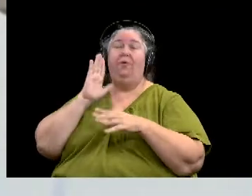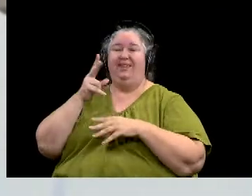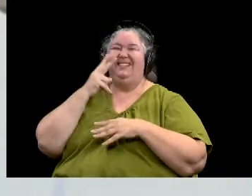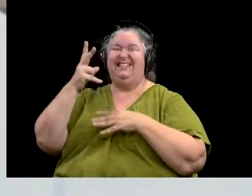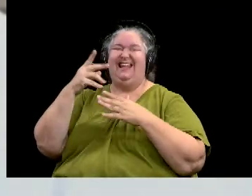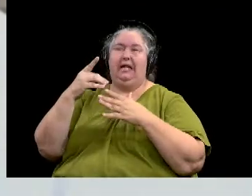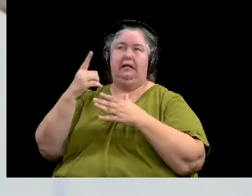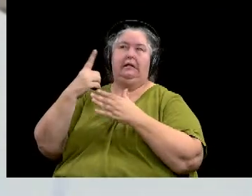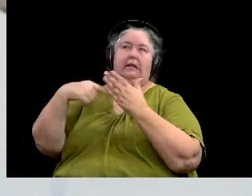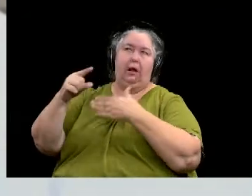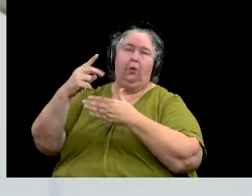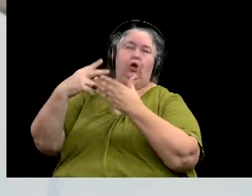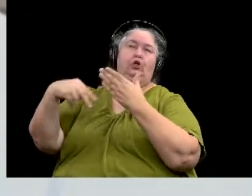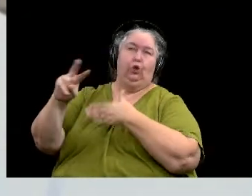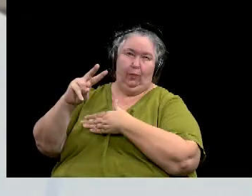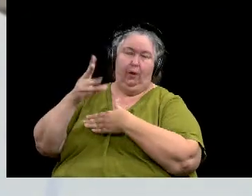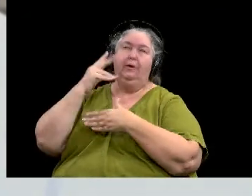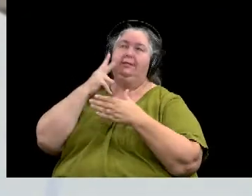Texas has seen